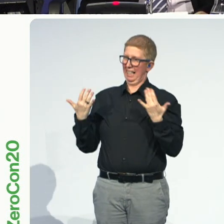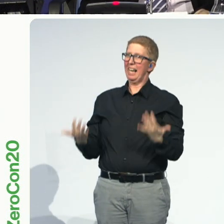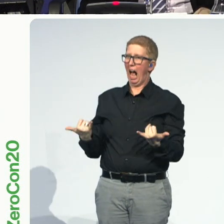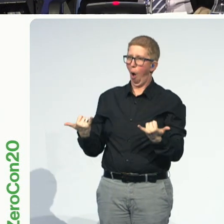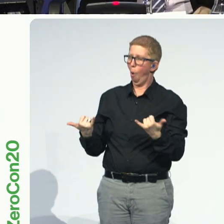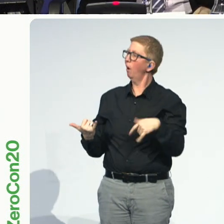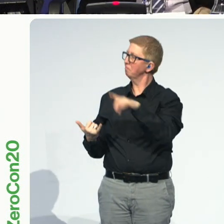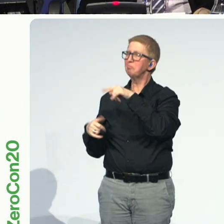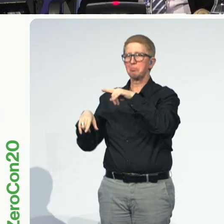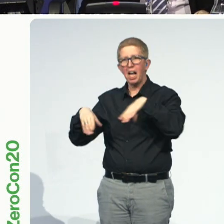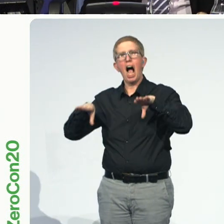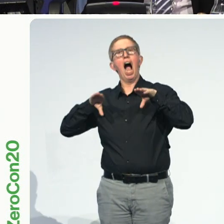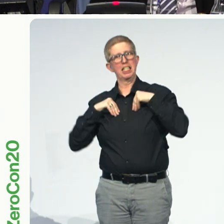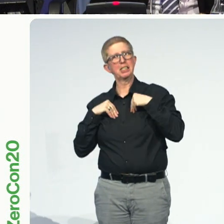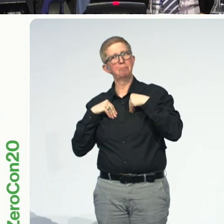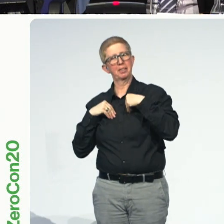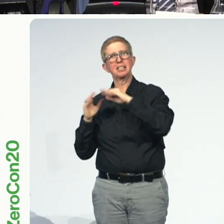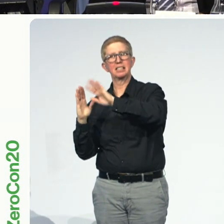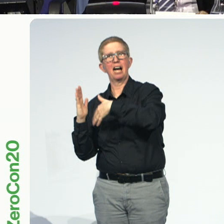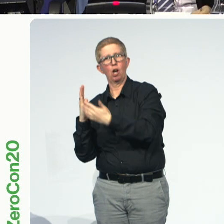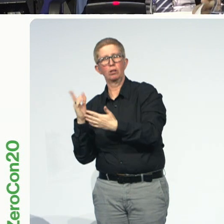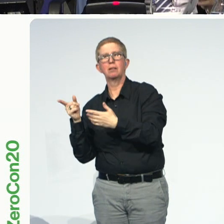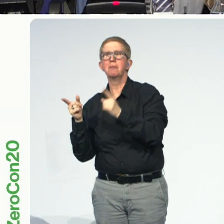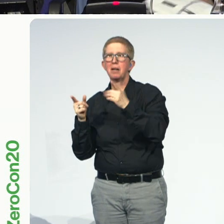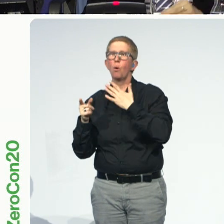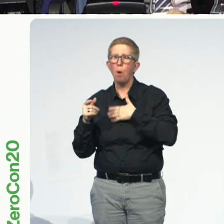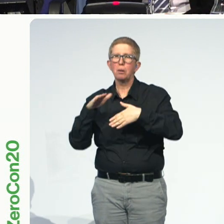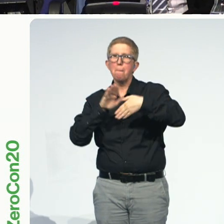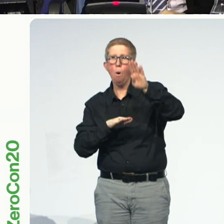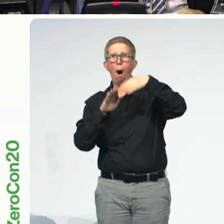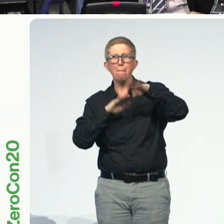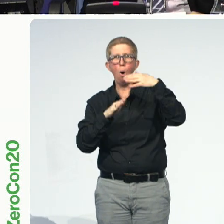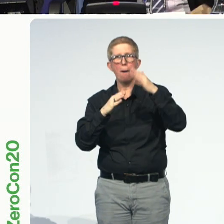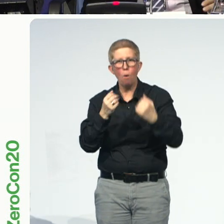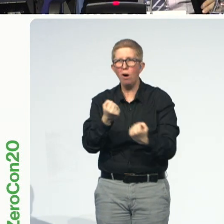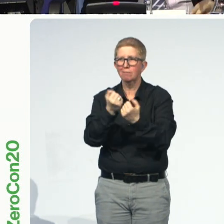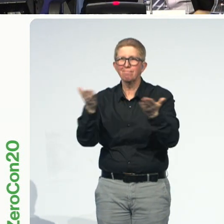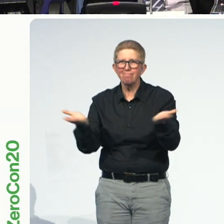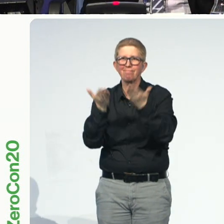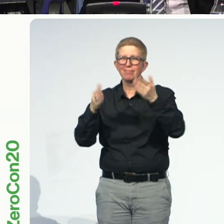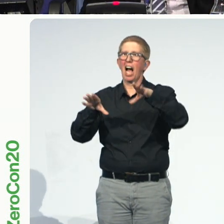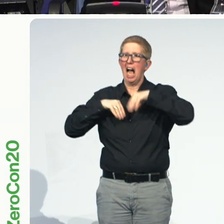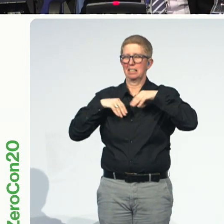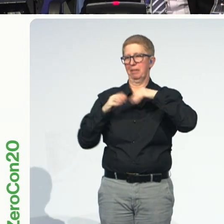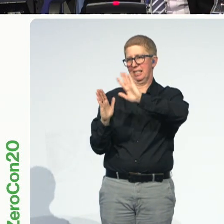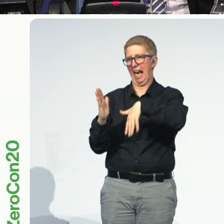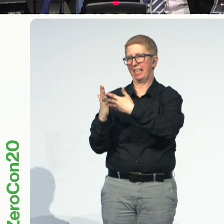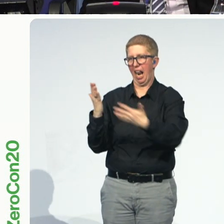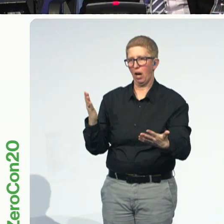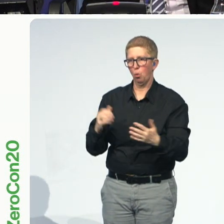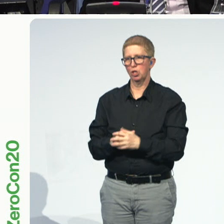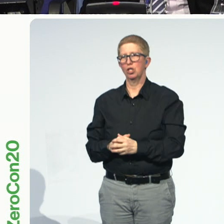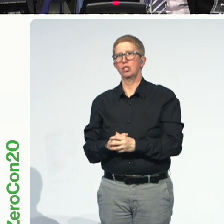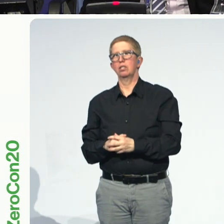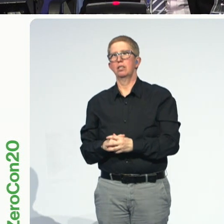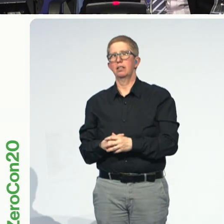setting, and they provide more resources for the development of the program. We also established an NGO to generate resources for